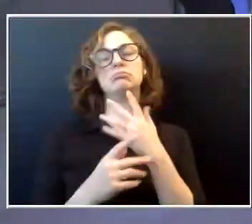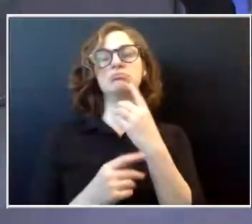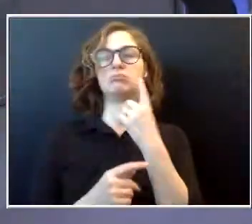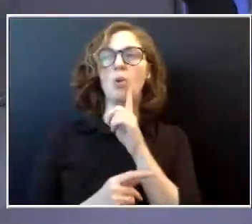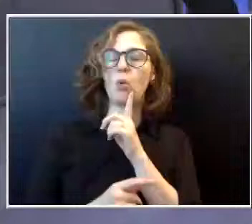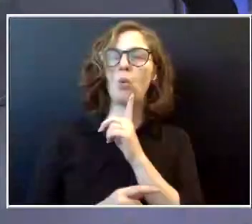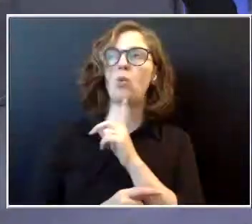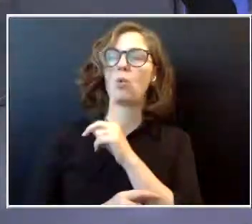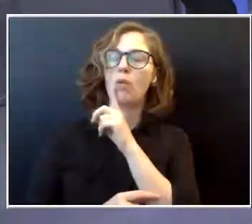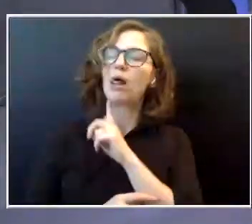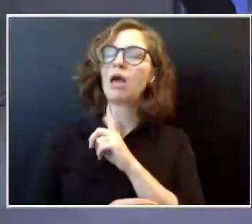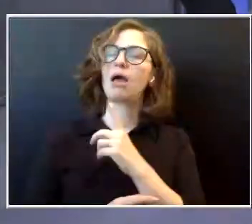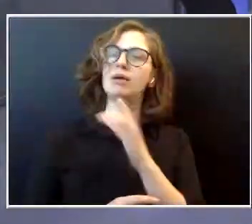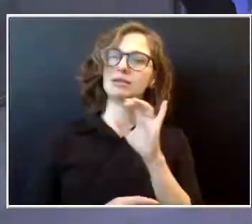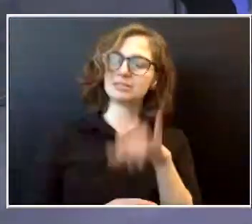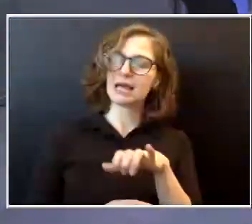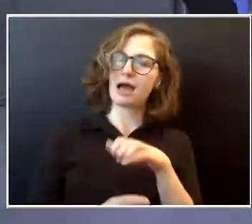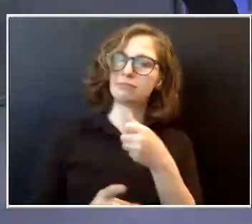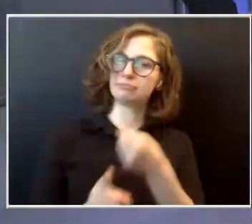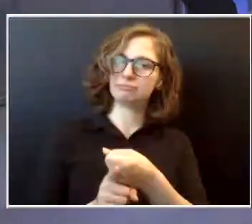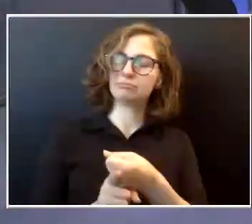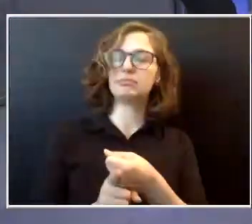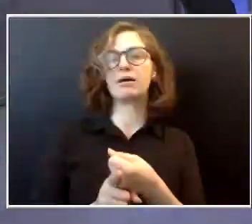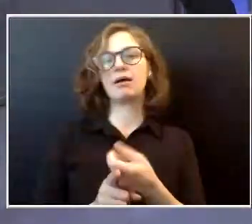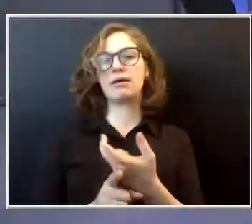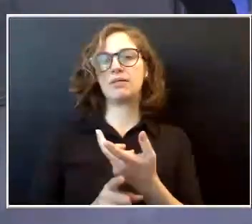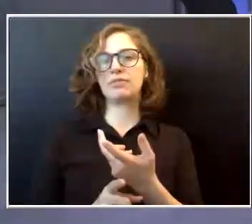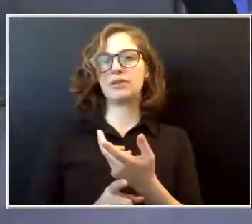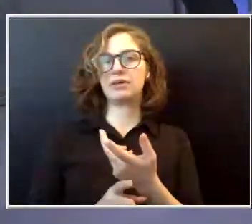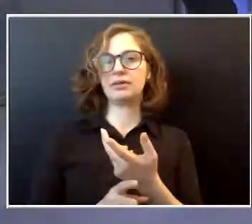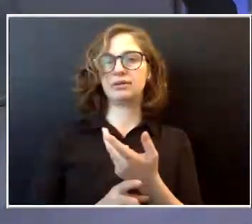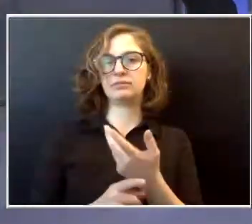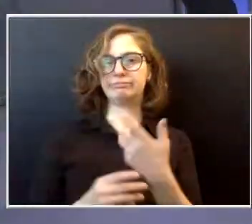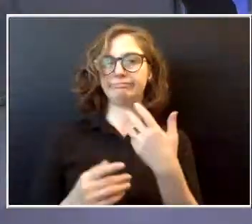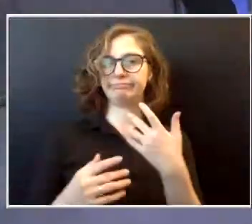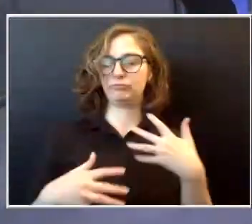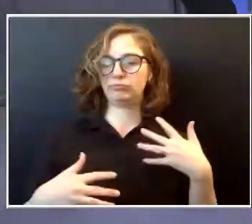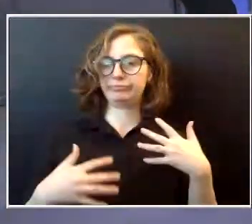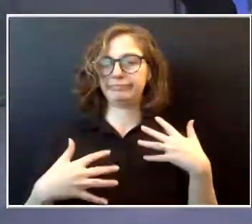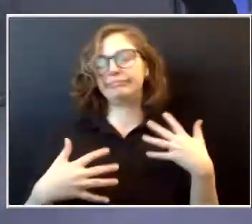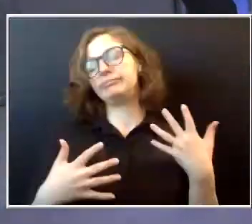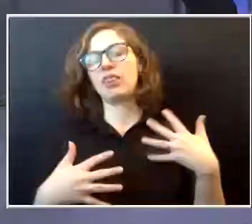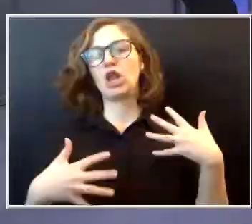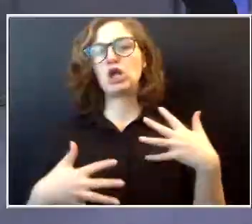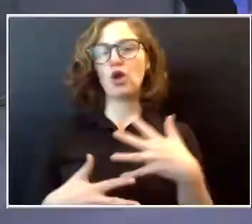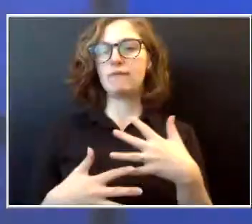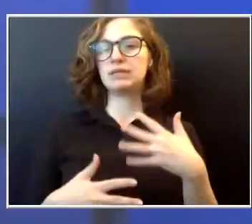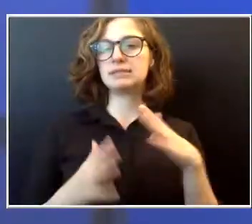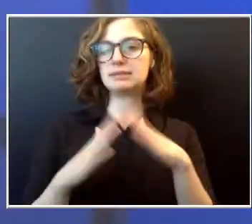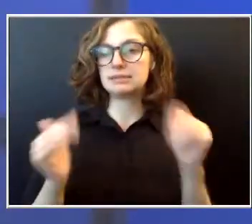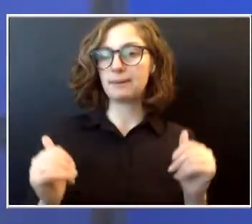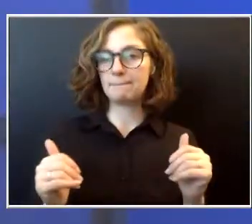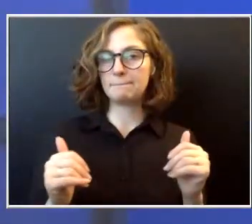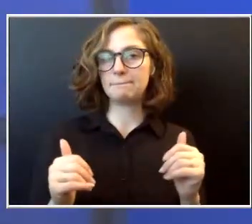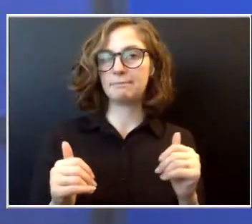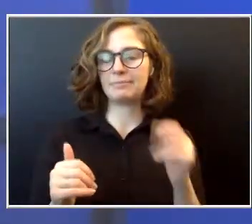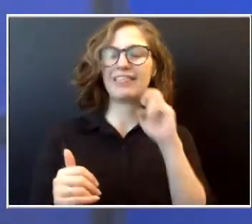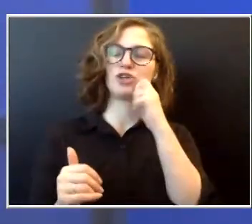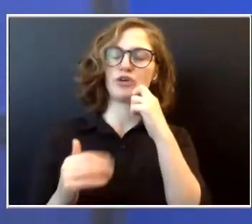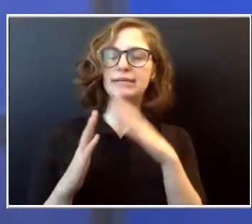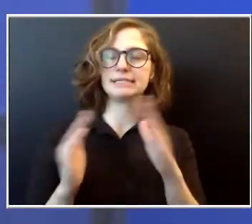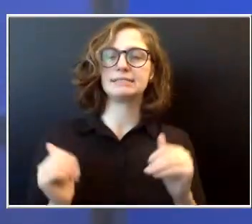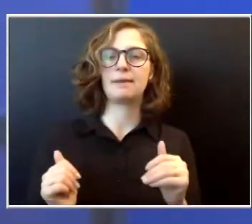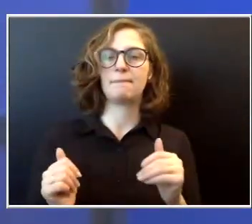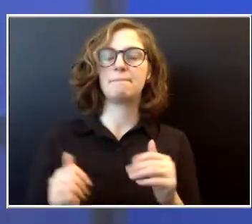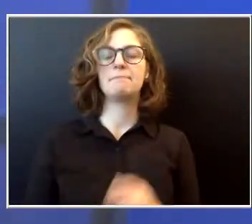Are there mental health issues associated with loneliness or lack of a connection or love? Absolutely. I mean, that's one of